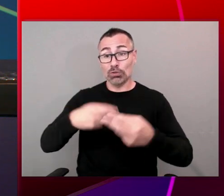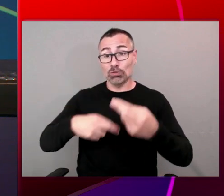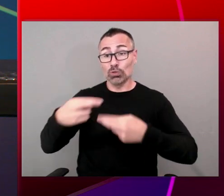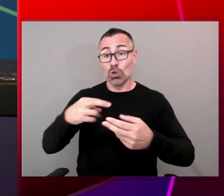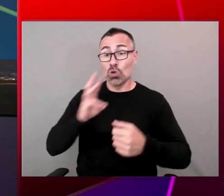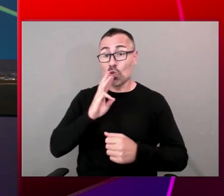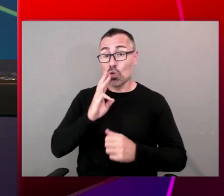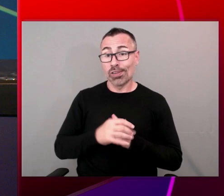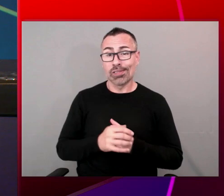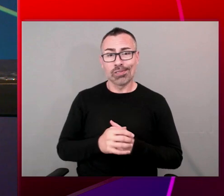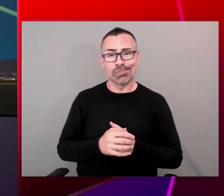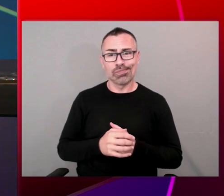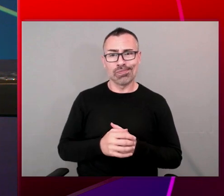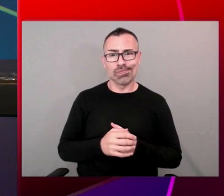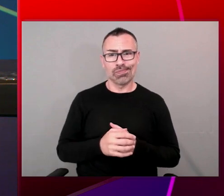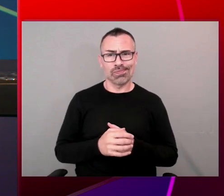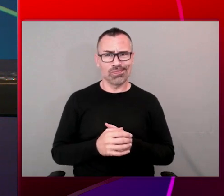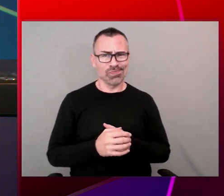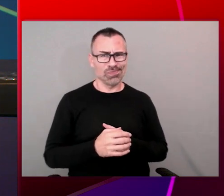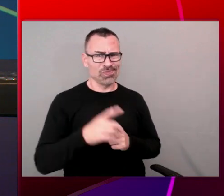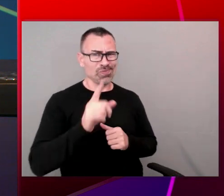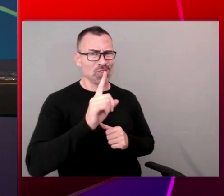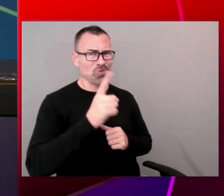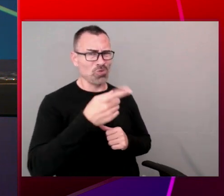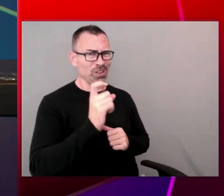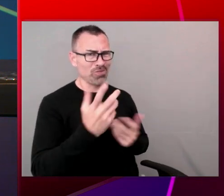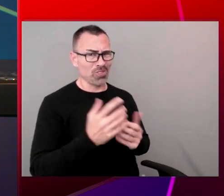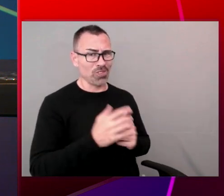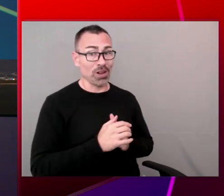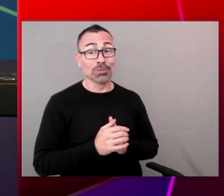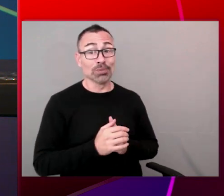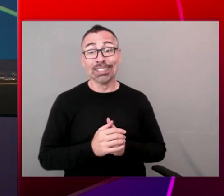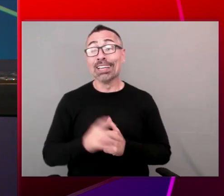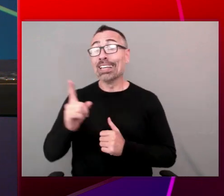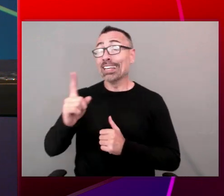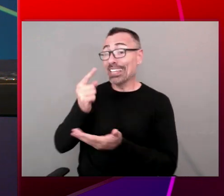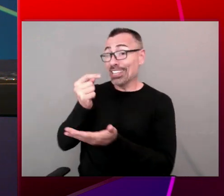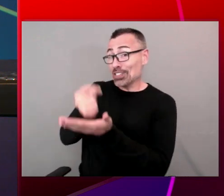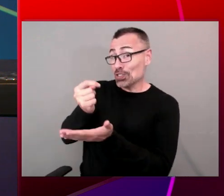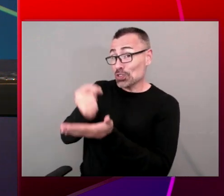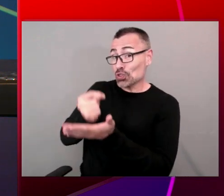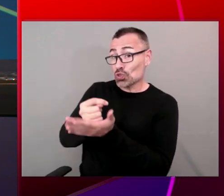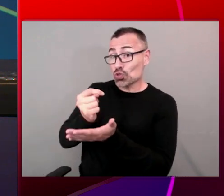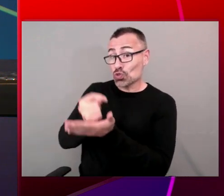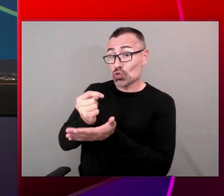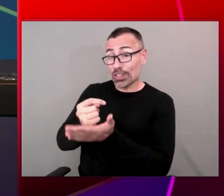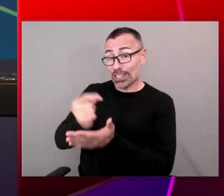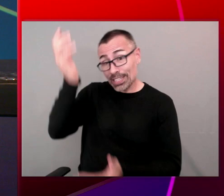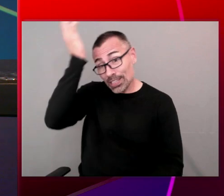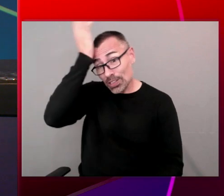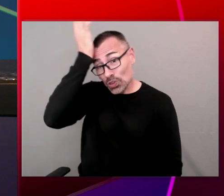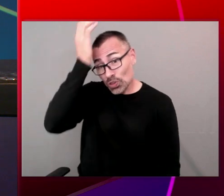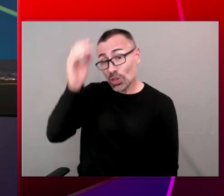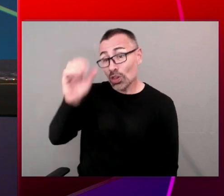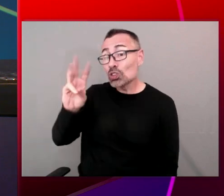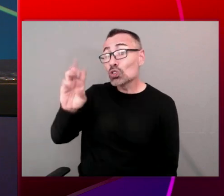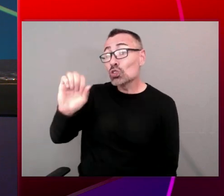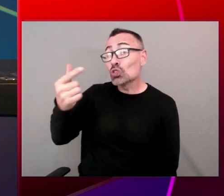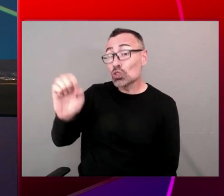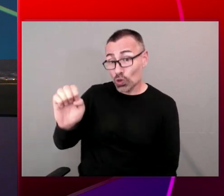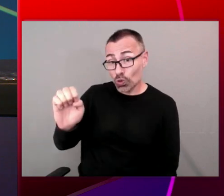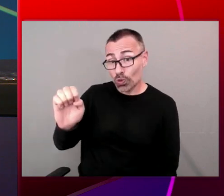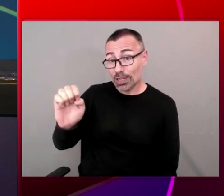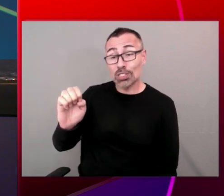sewage plant? It's treated sewage. Oh, yeah. Okay. Which sounds gross, but it's treated to a really high level. So it's perfectly safe to use in the data